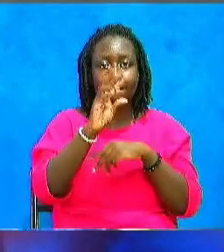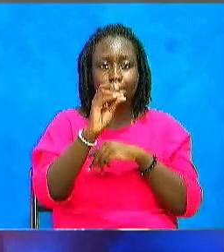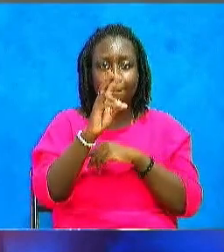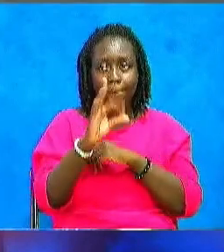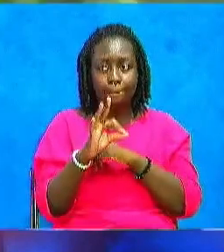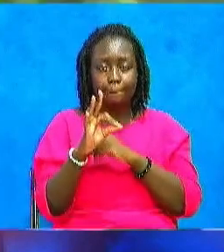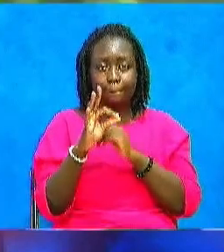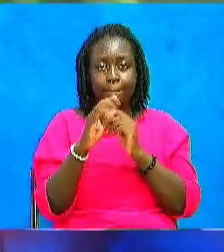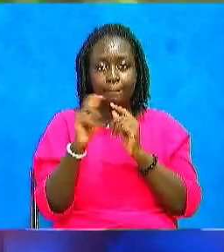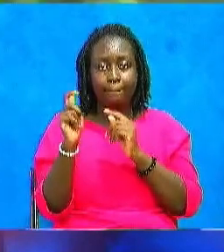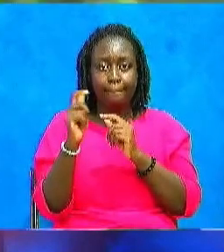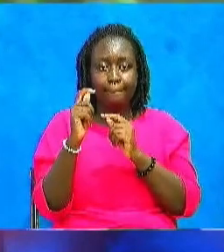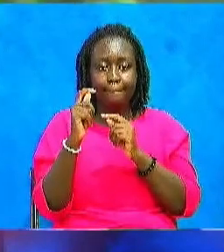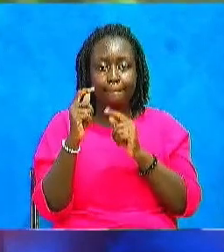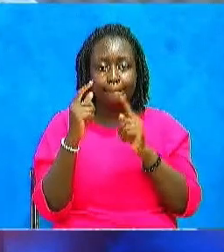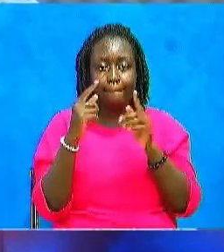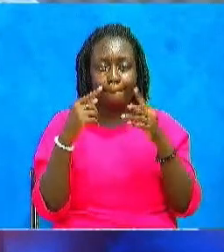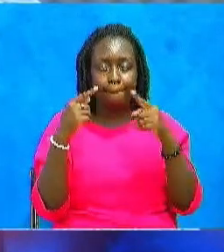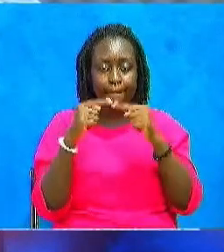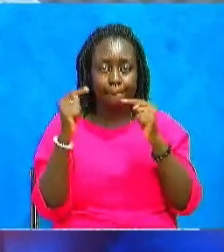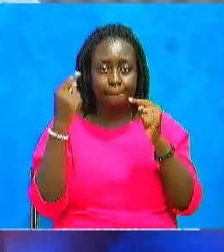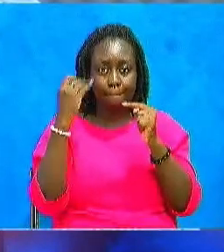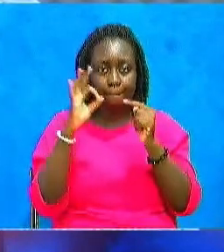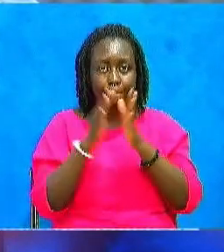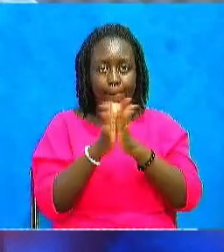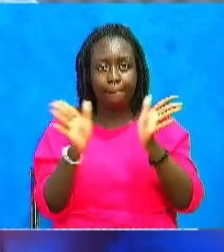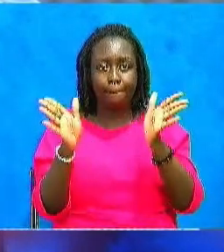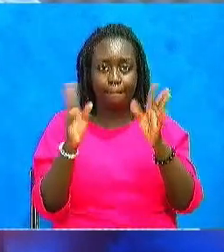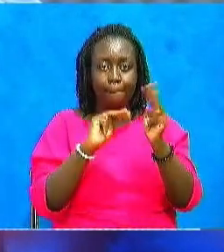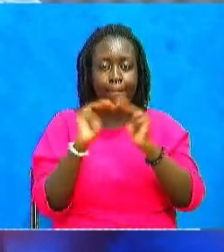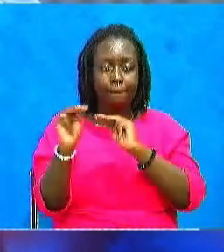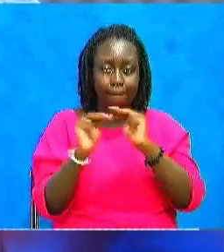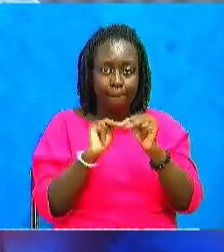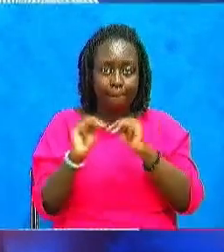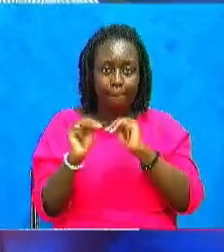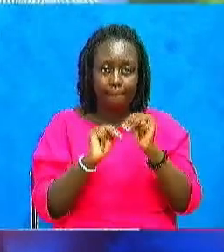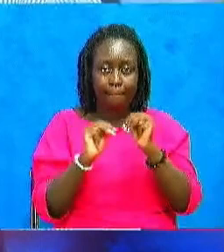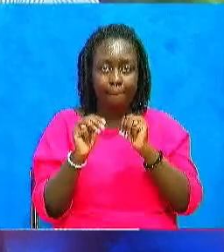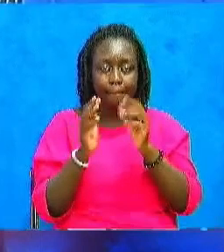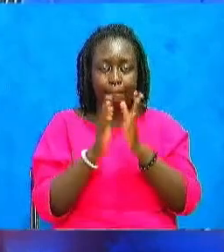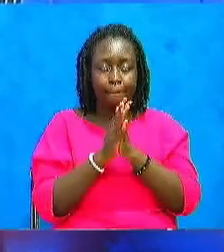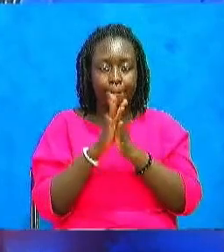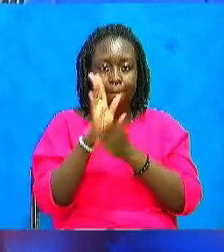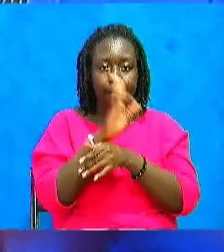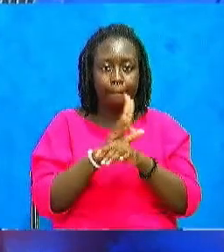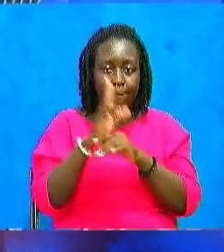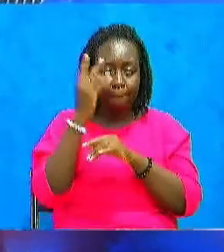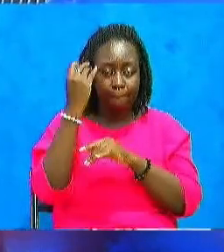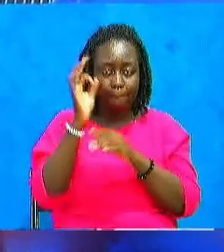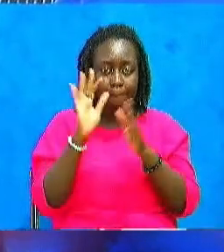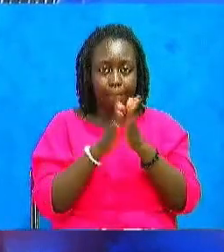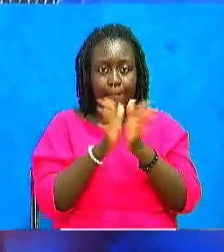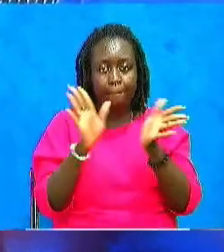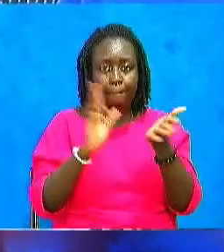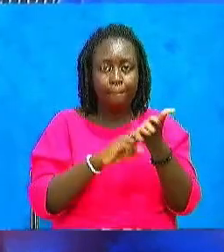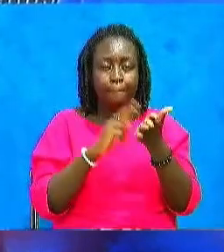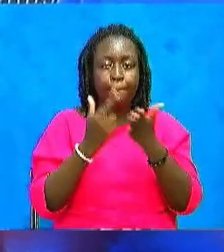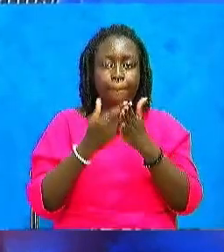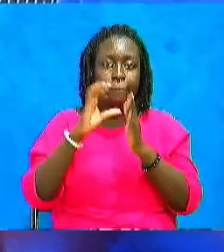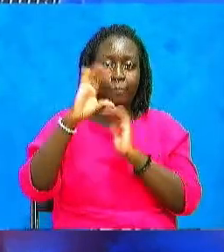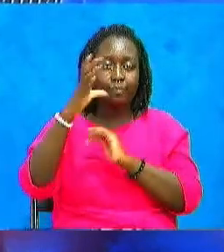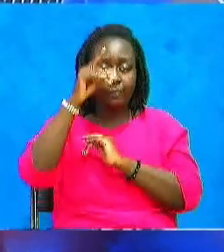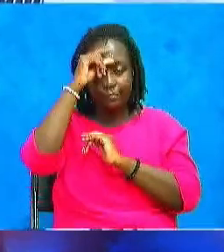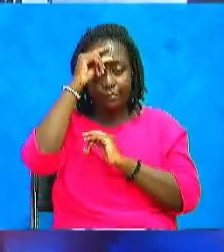2022-2023 reveals multiple violations of the public finance management principles and misappropriation of public resource by the county government